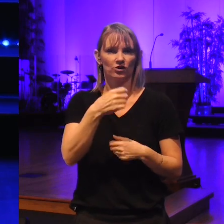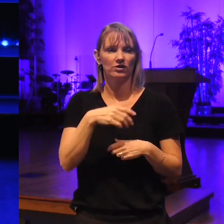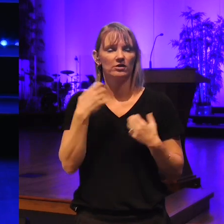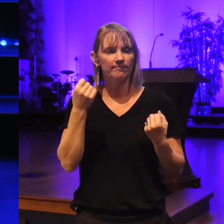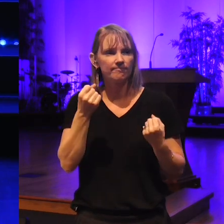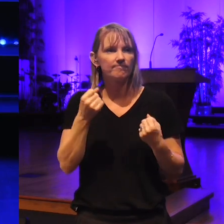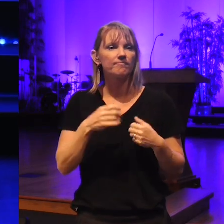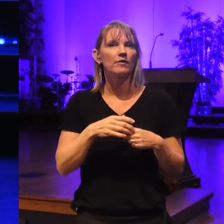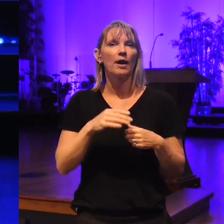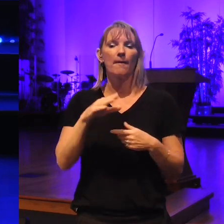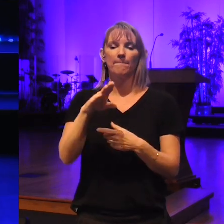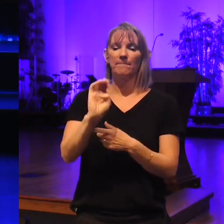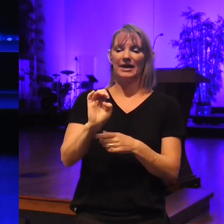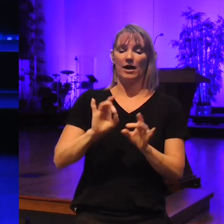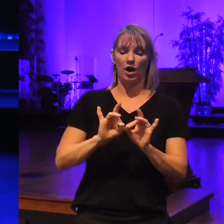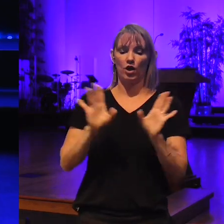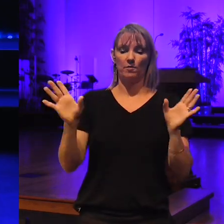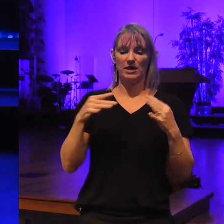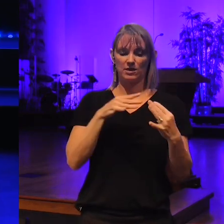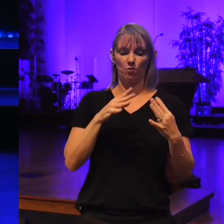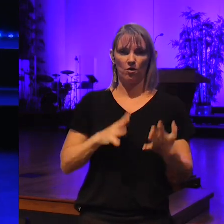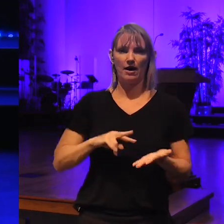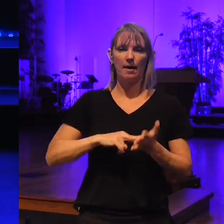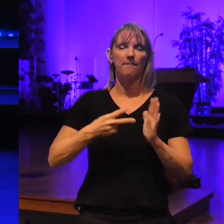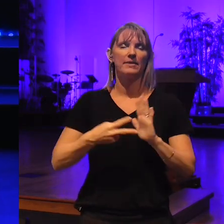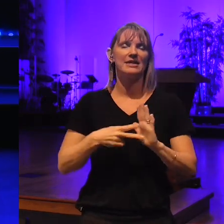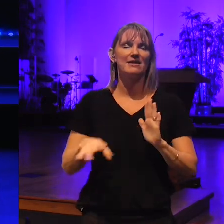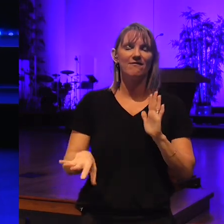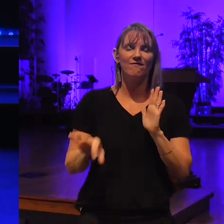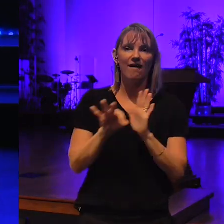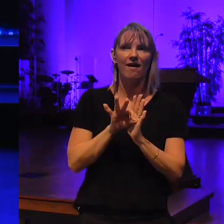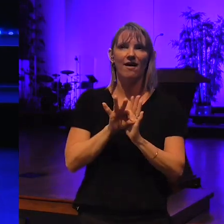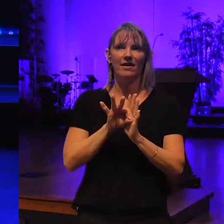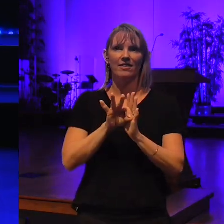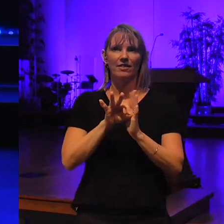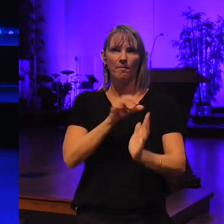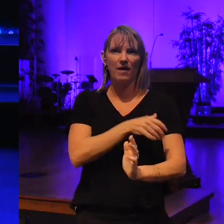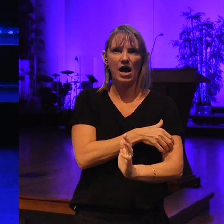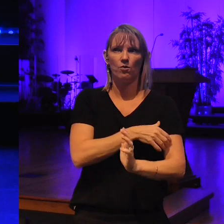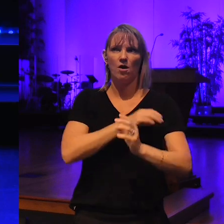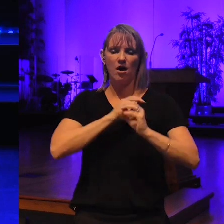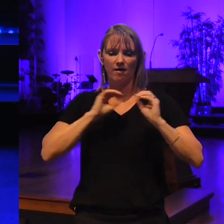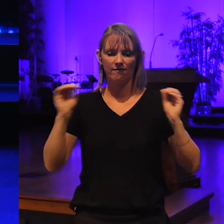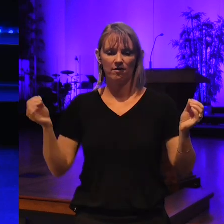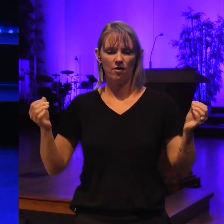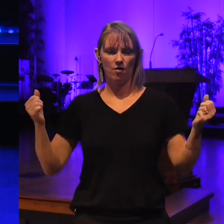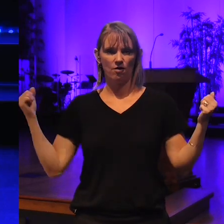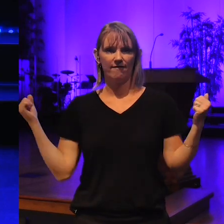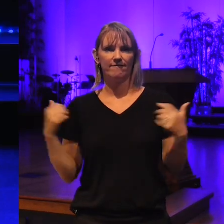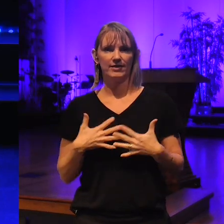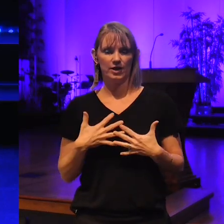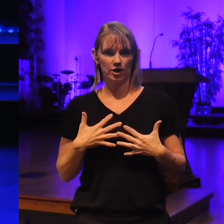Be a luminous warrior is to discover the power of fearlessness.